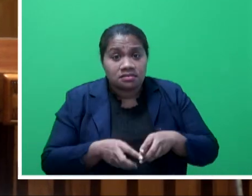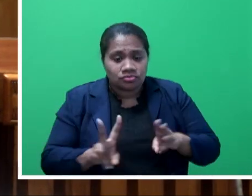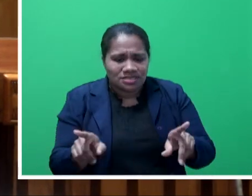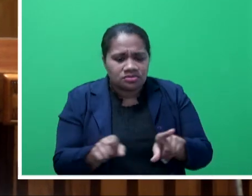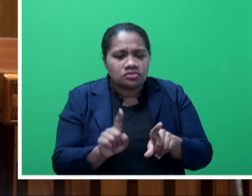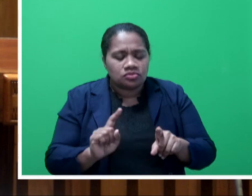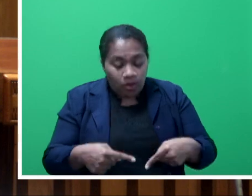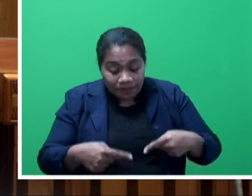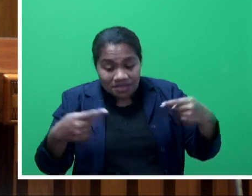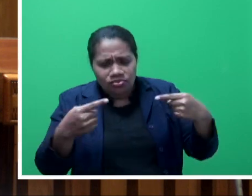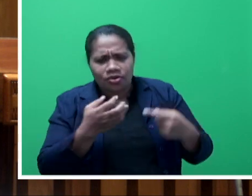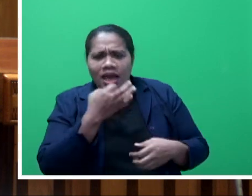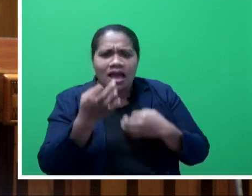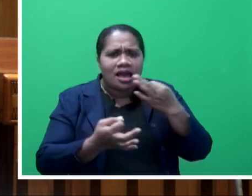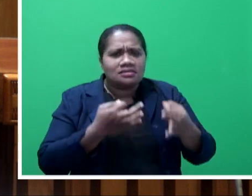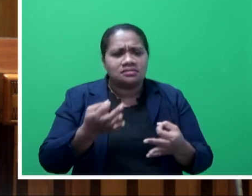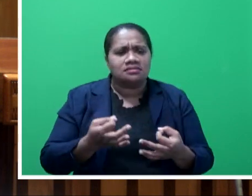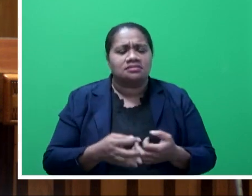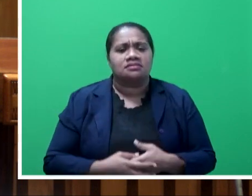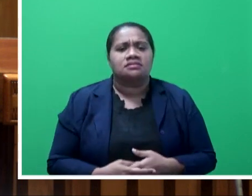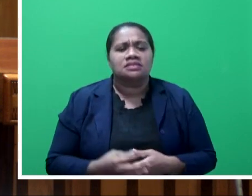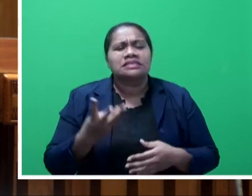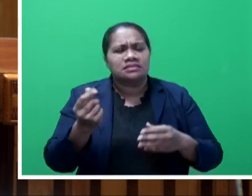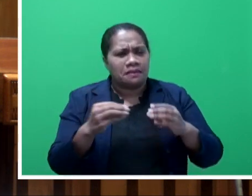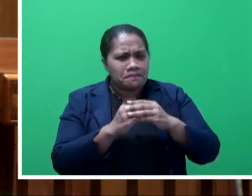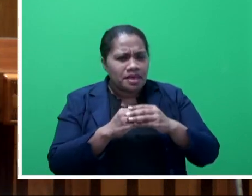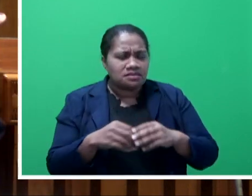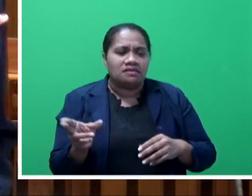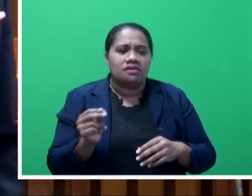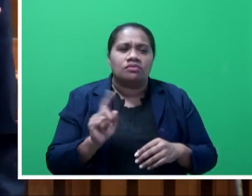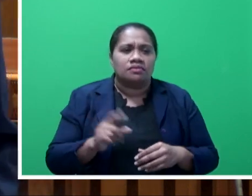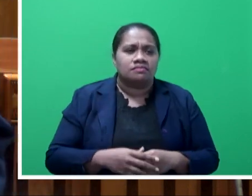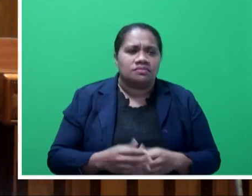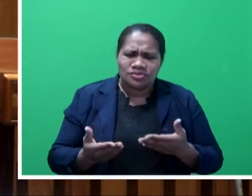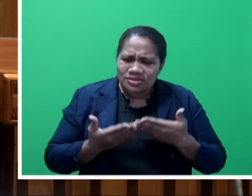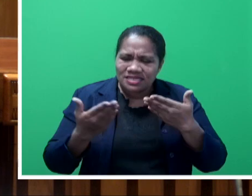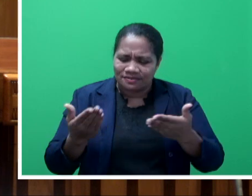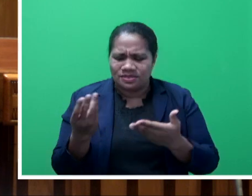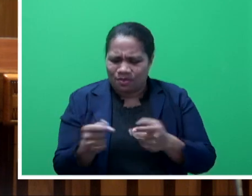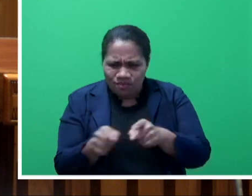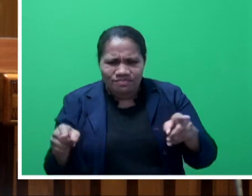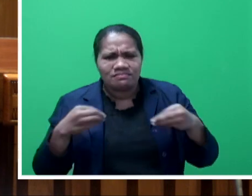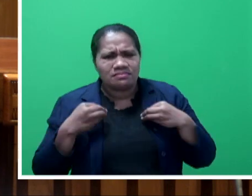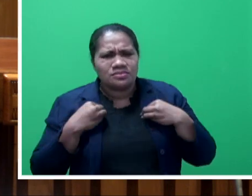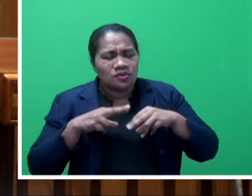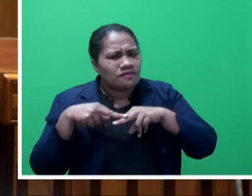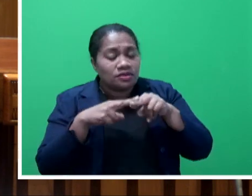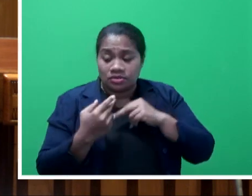is asking, and that some banks have done, given moratoriums to businesses in Fiji. Last